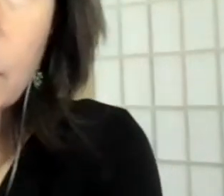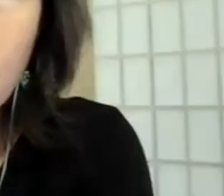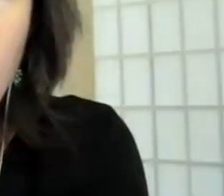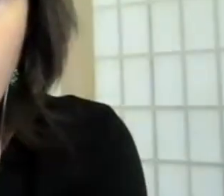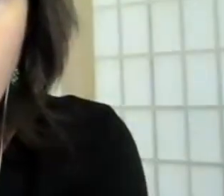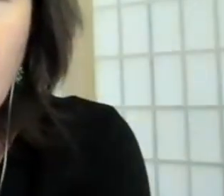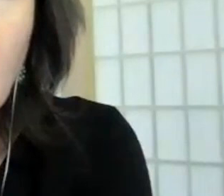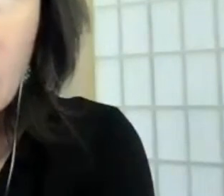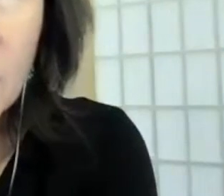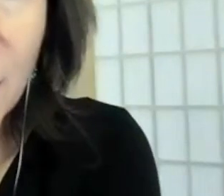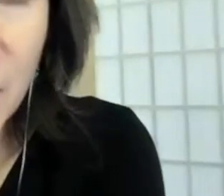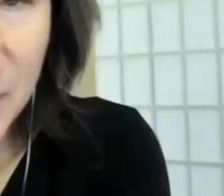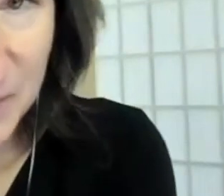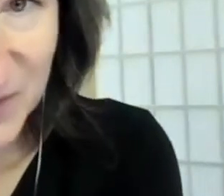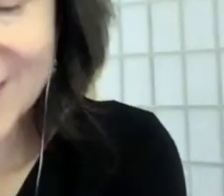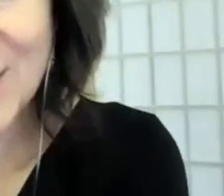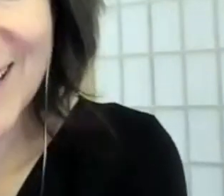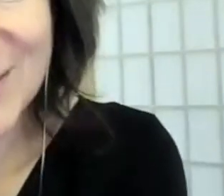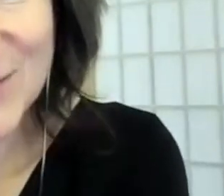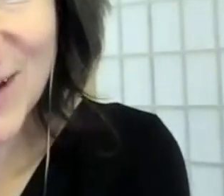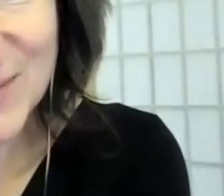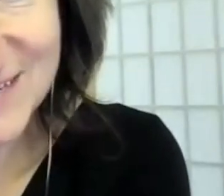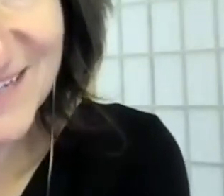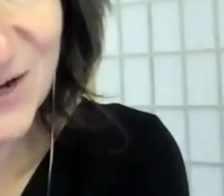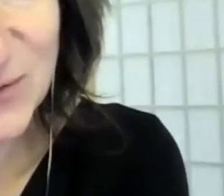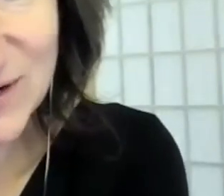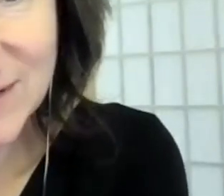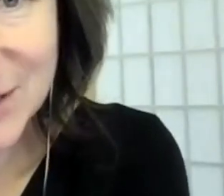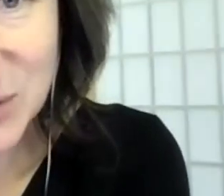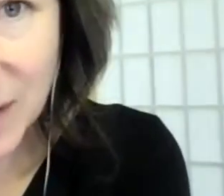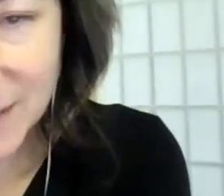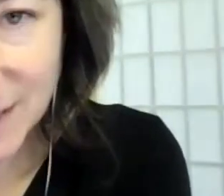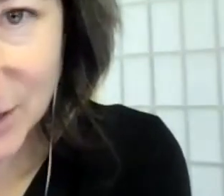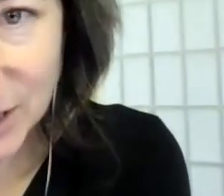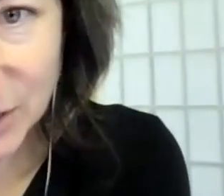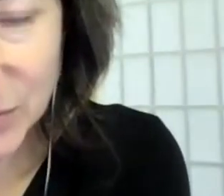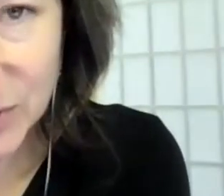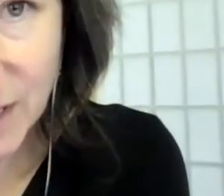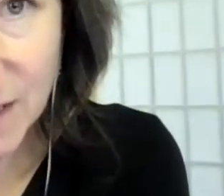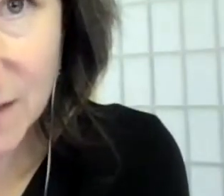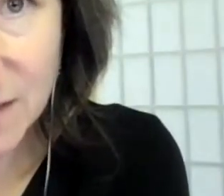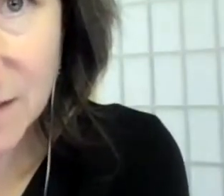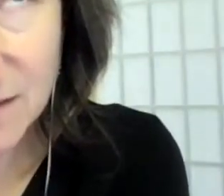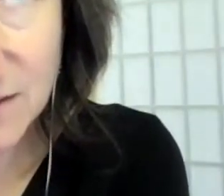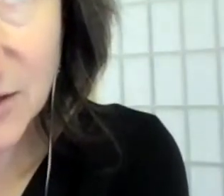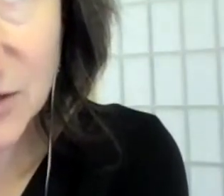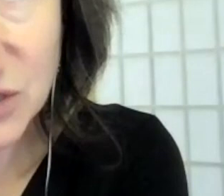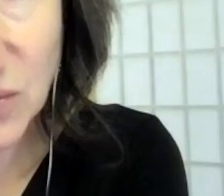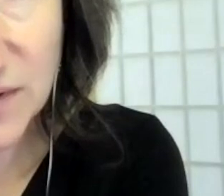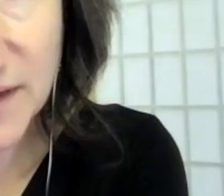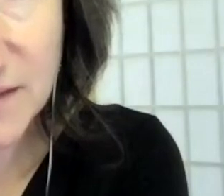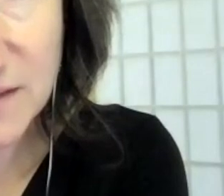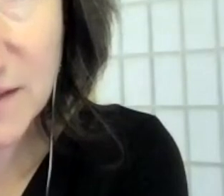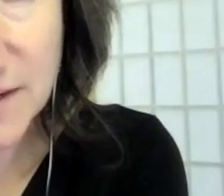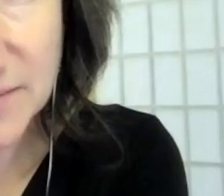that. That's it. Go Yeah, ahead. Sorry. it's okay. I'm going to take that word nuance that you just used and